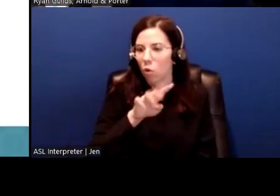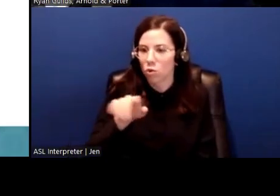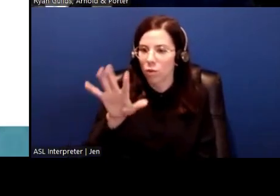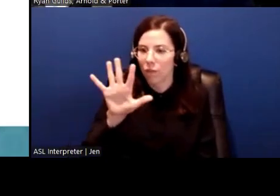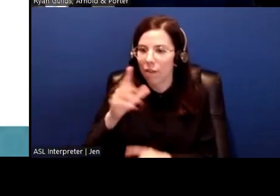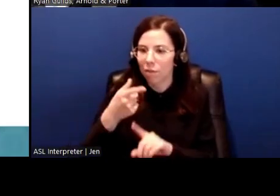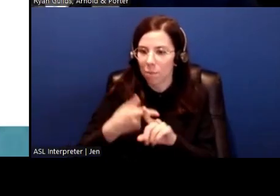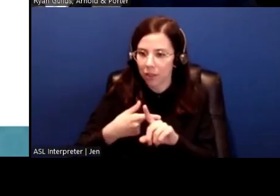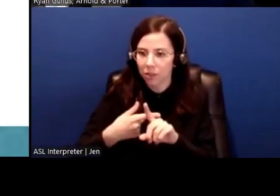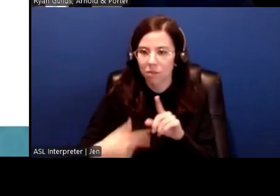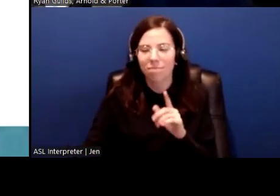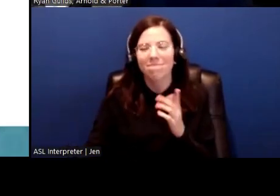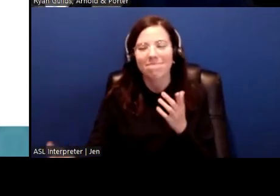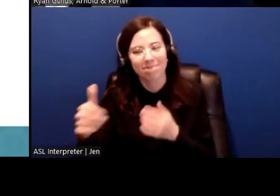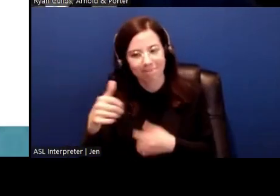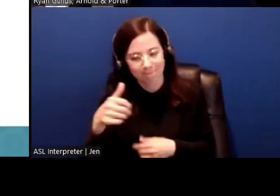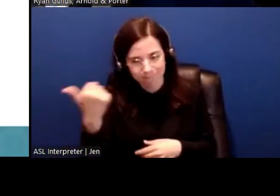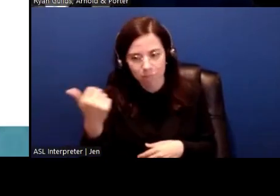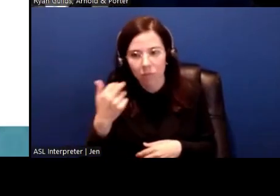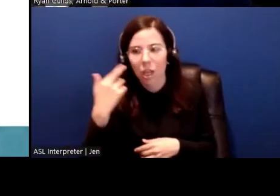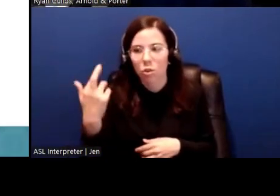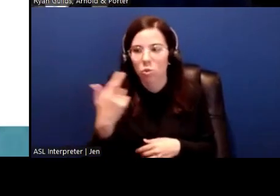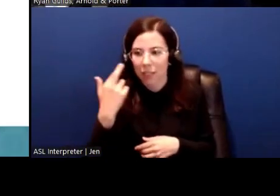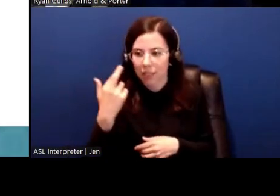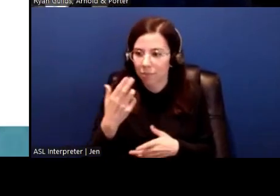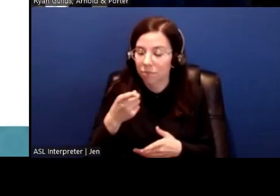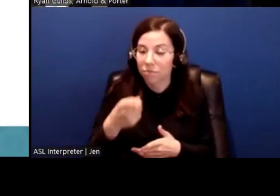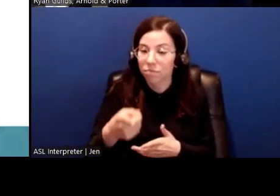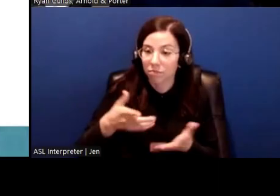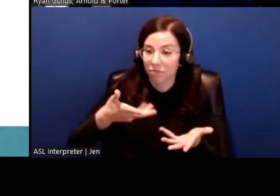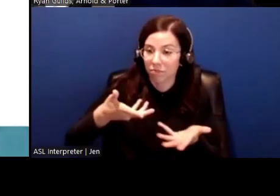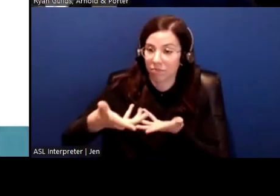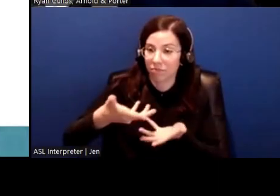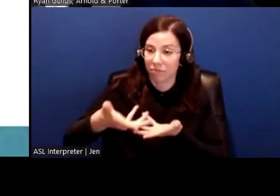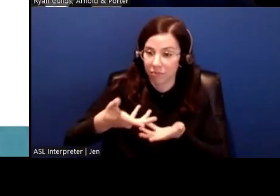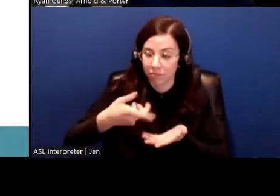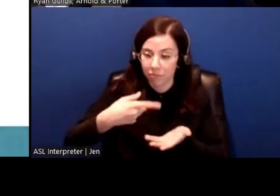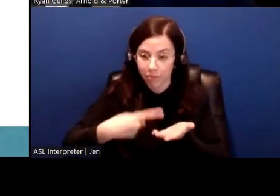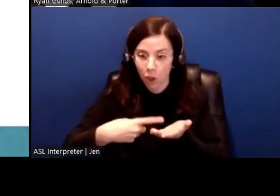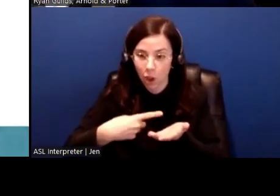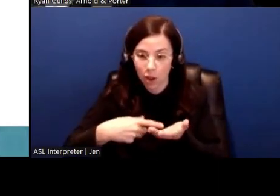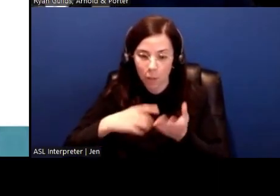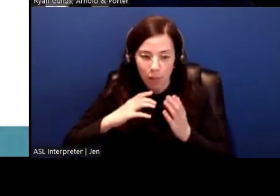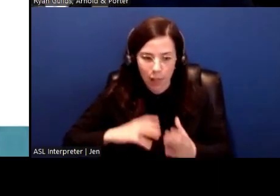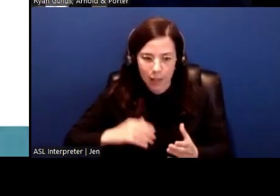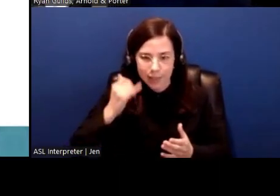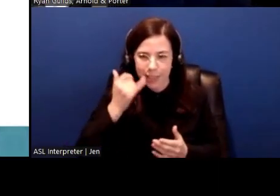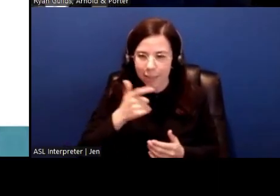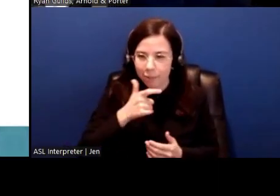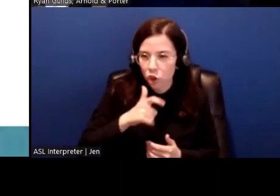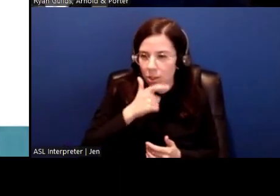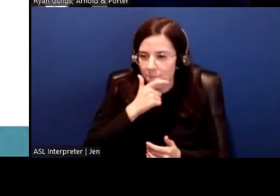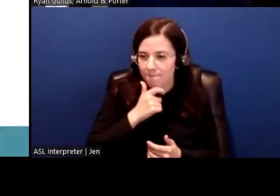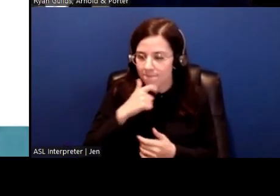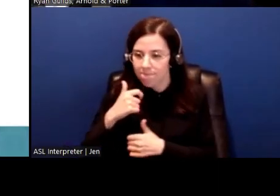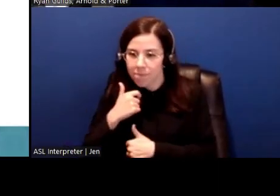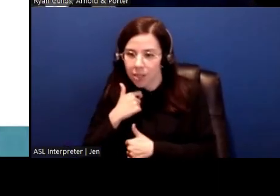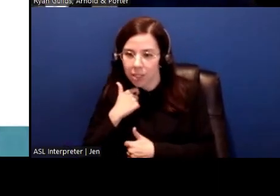again, another reason why when you're talking to your clients about whether or not a civilian or military option